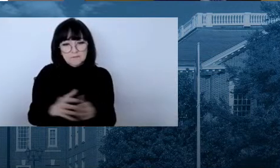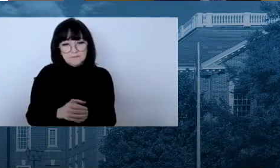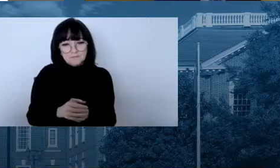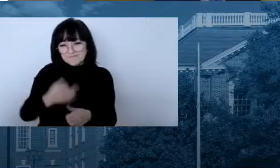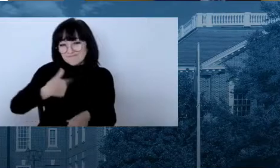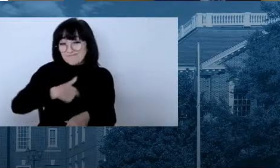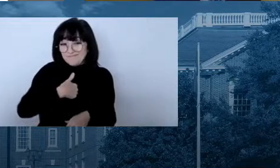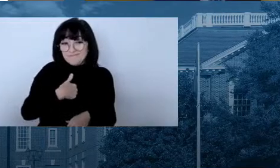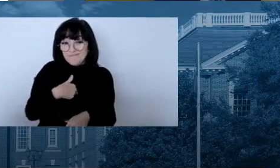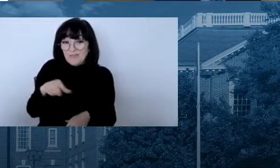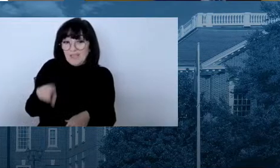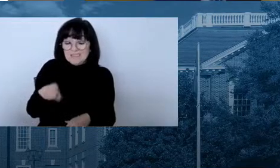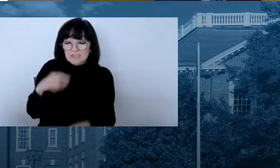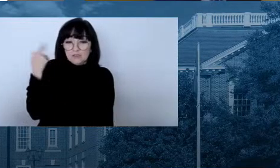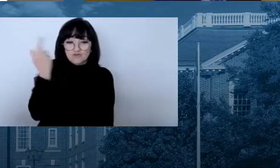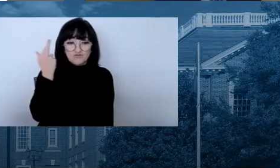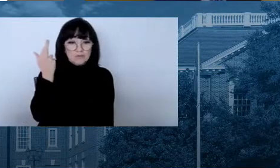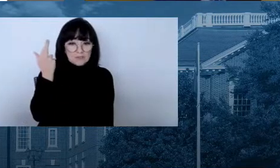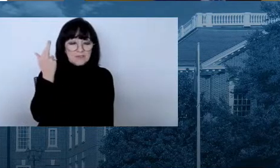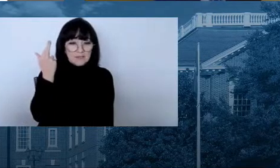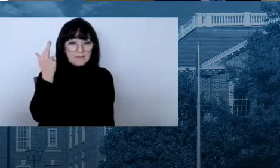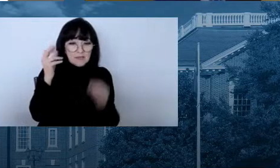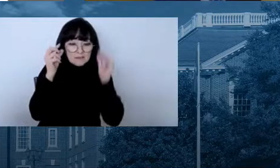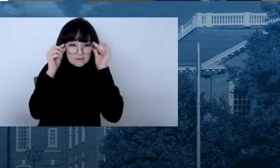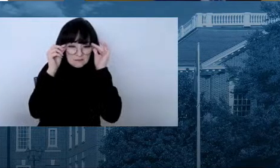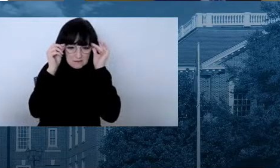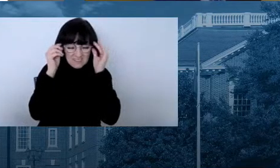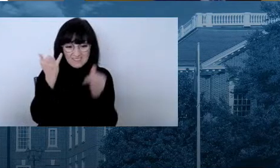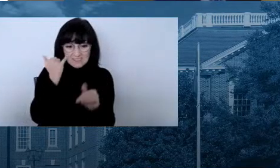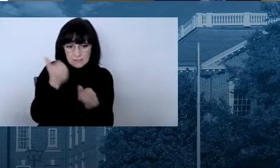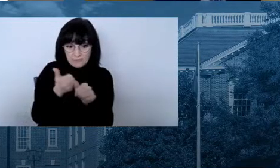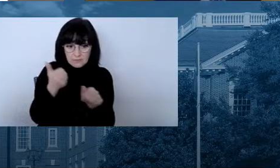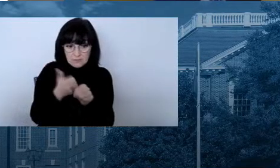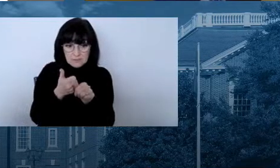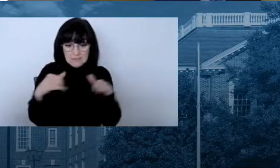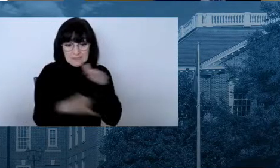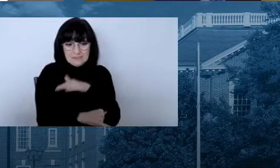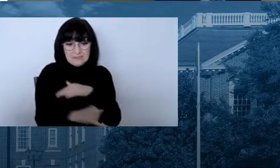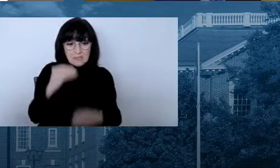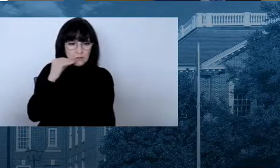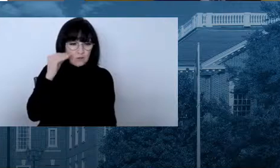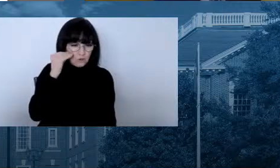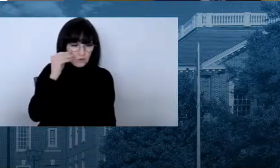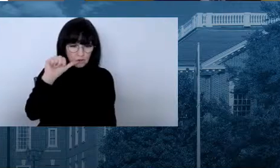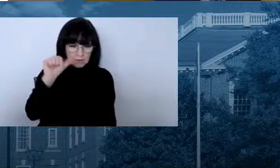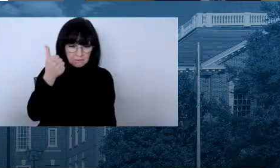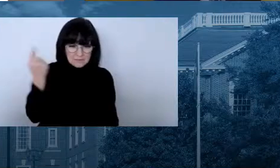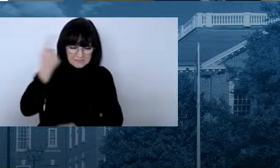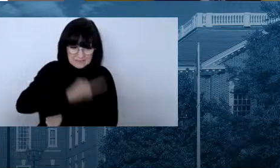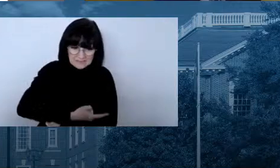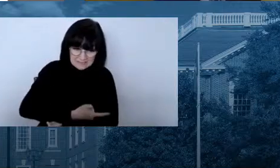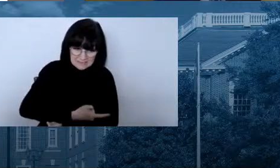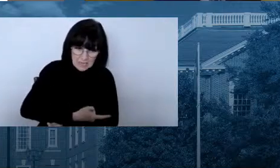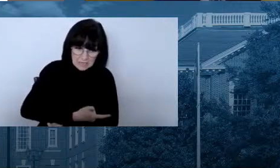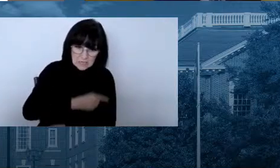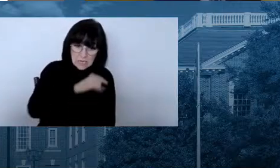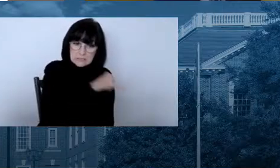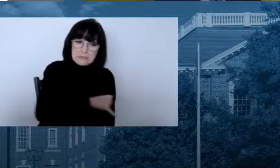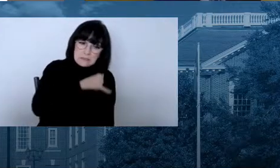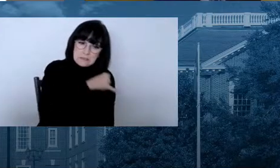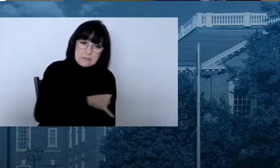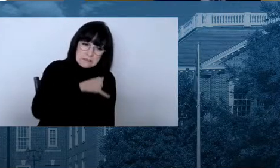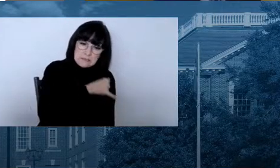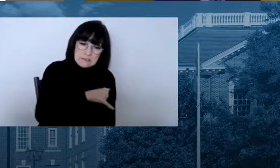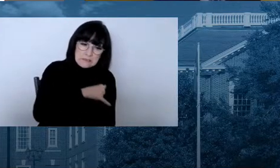living with this is 10 days staying at home, especially if the science doesn't support that you need to be at home that entire 10